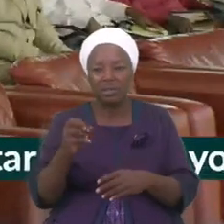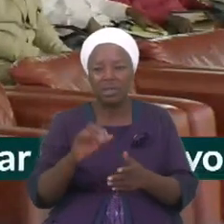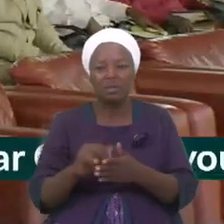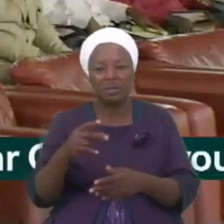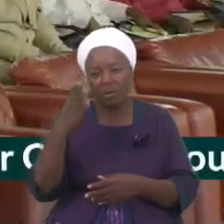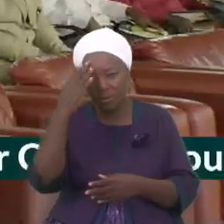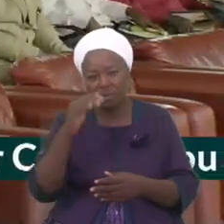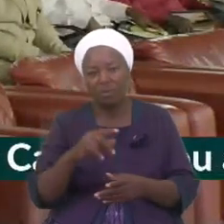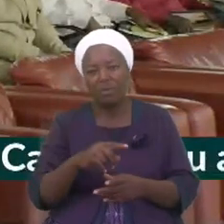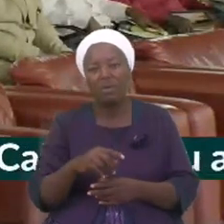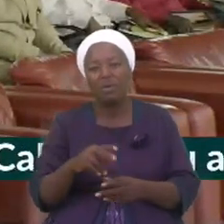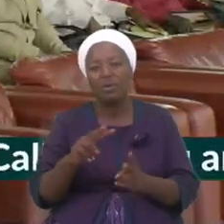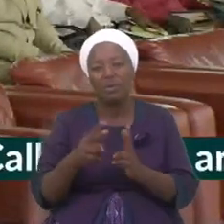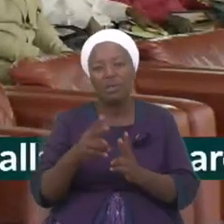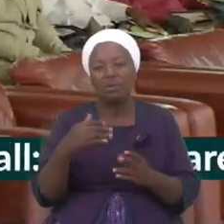true?